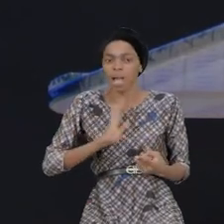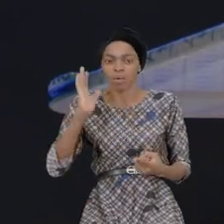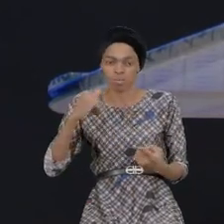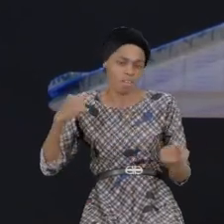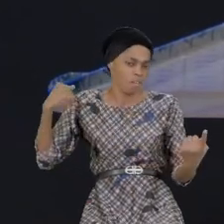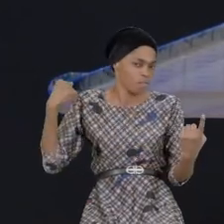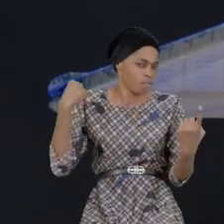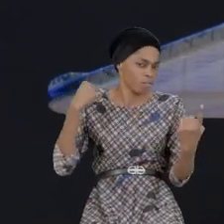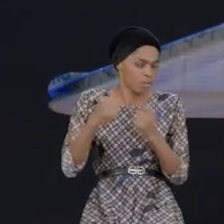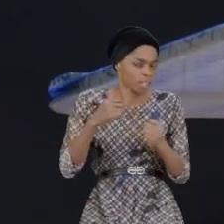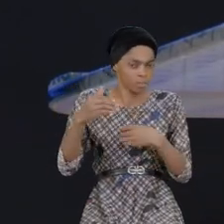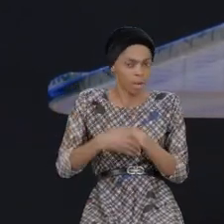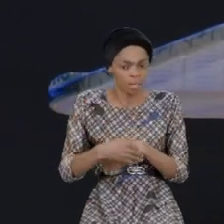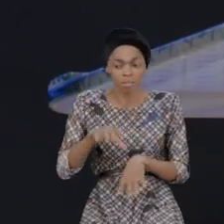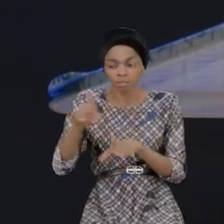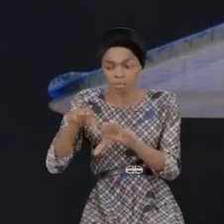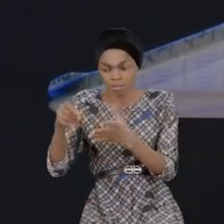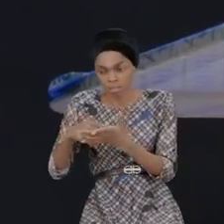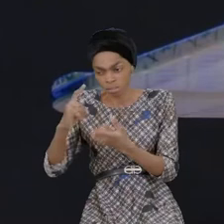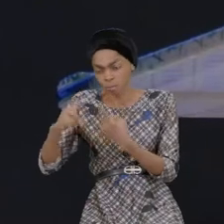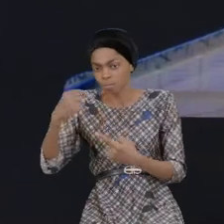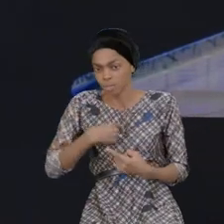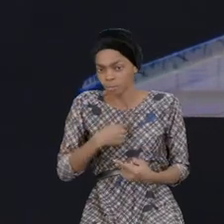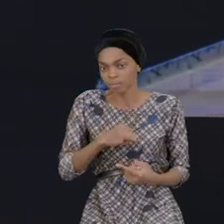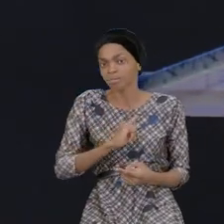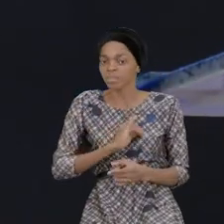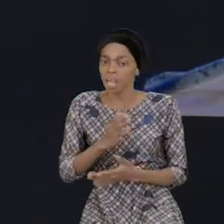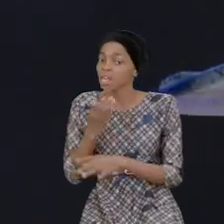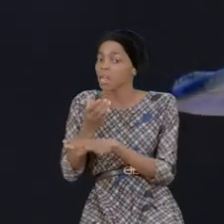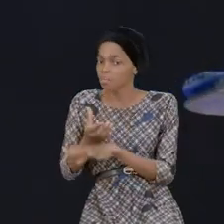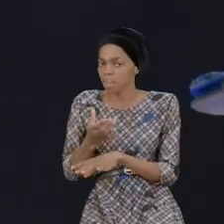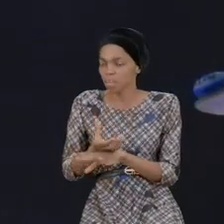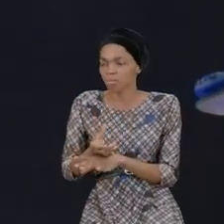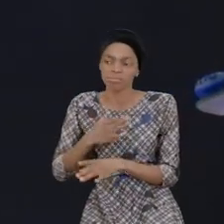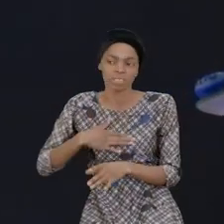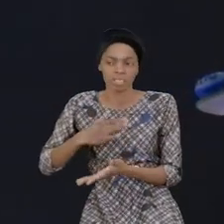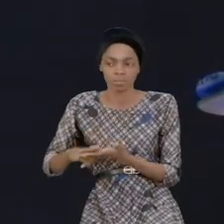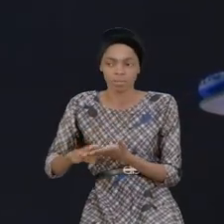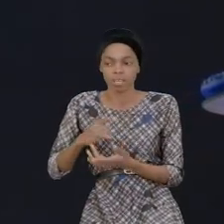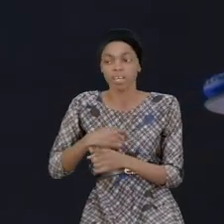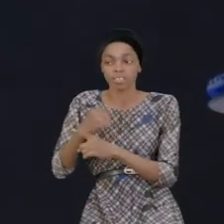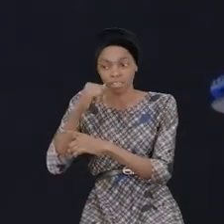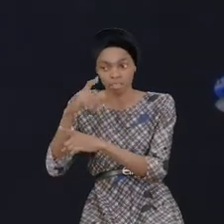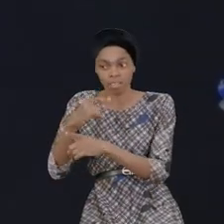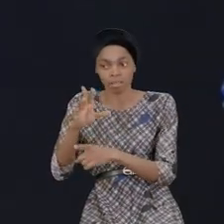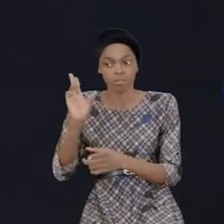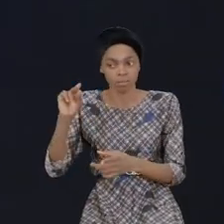me, and I pleaded, please forgive me. And she said, no. All right,